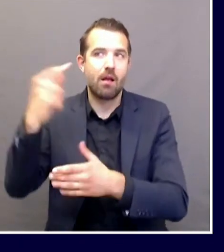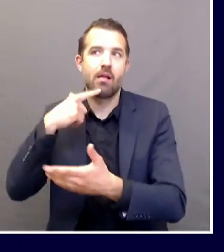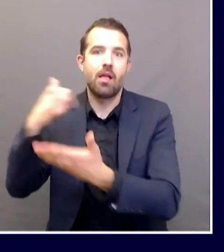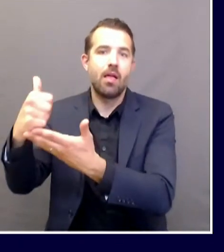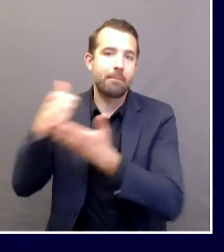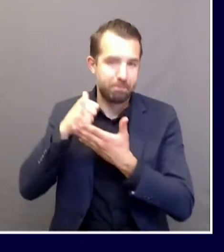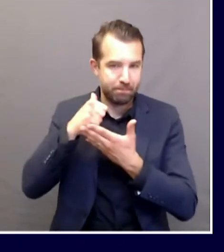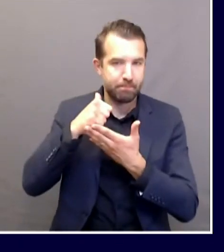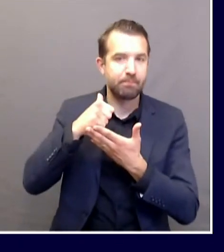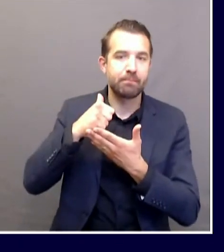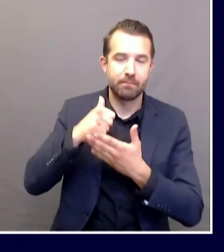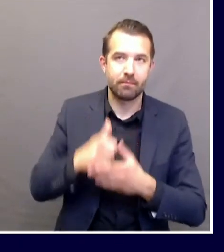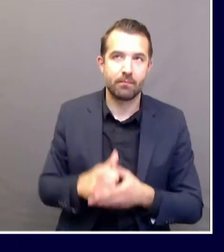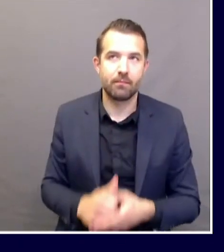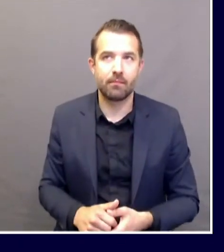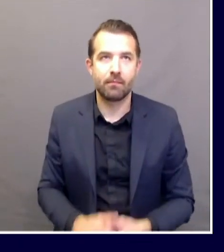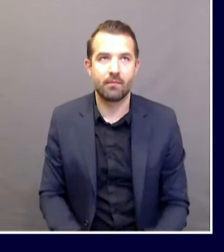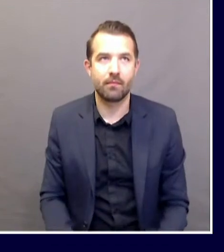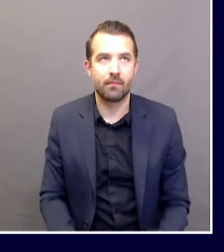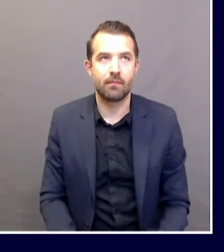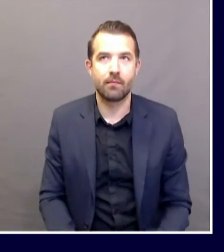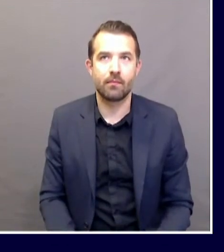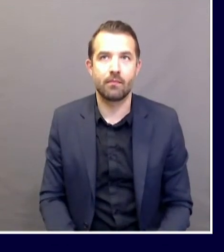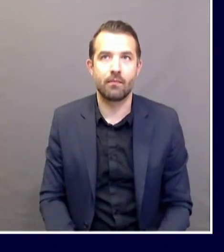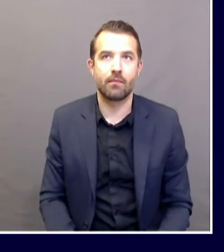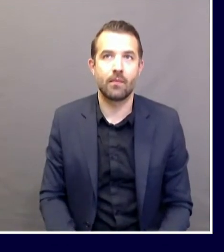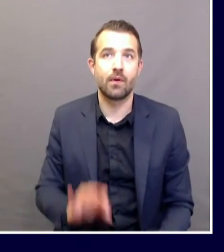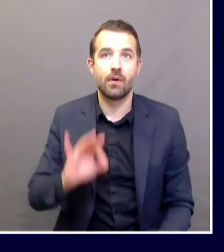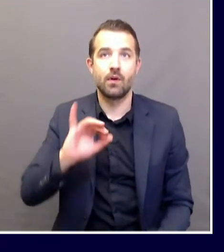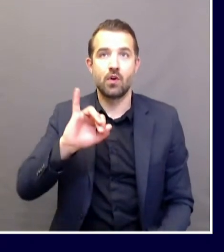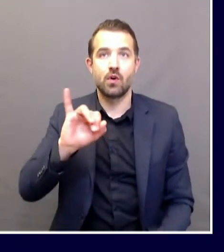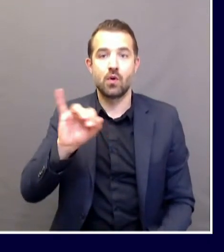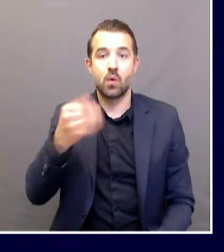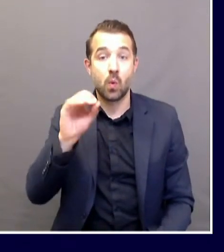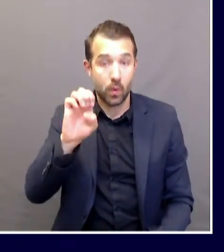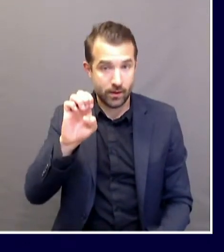Over to Joe Lawler next.